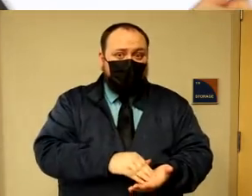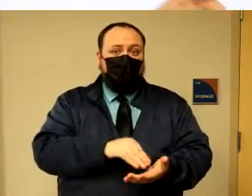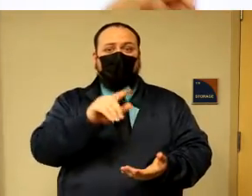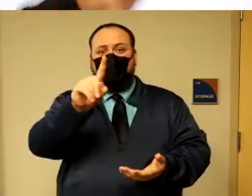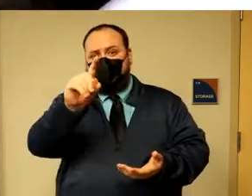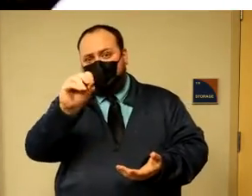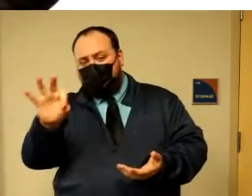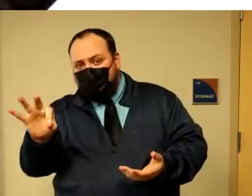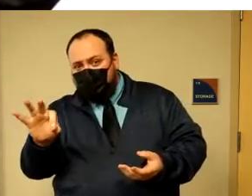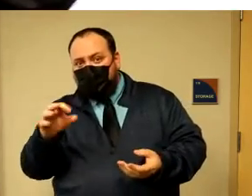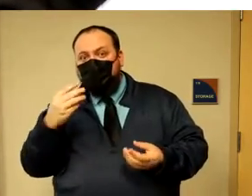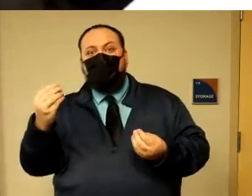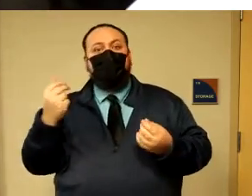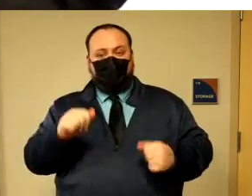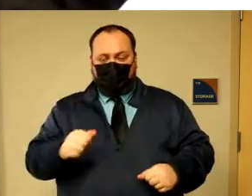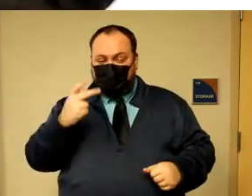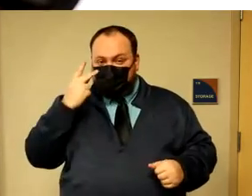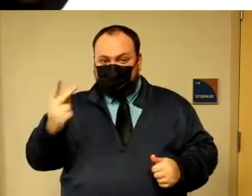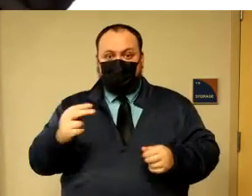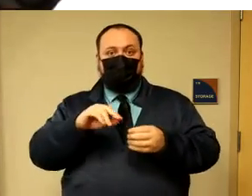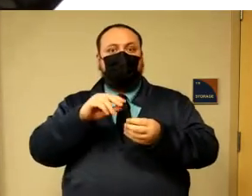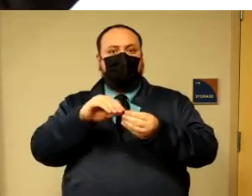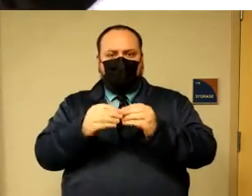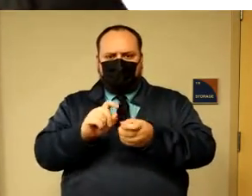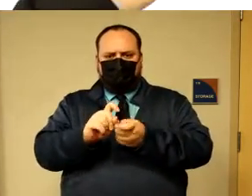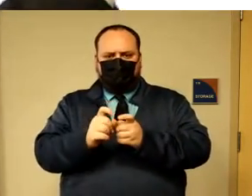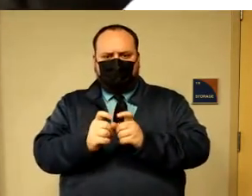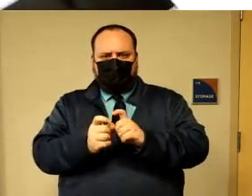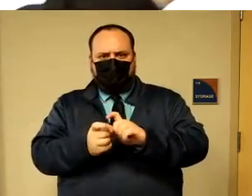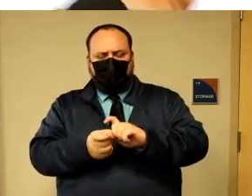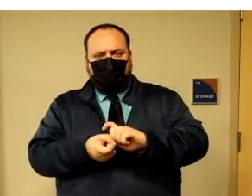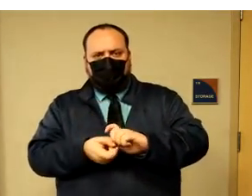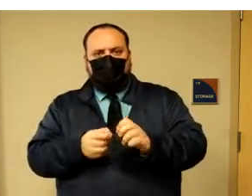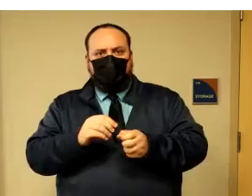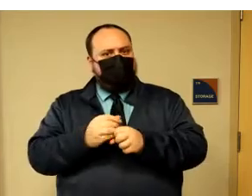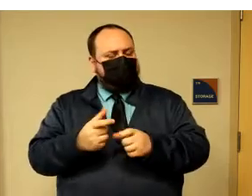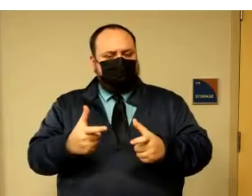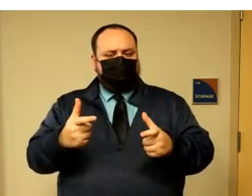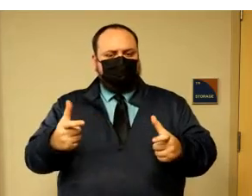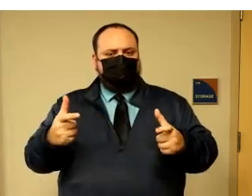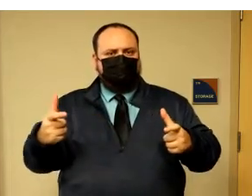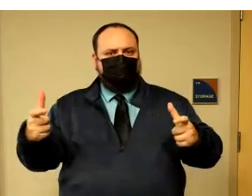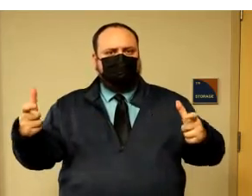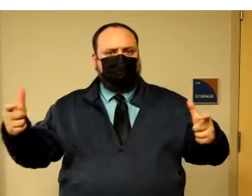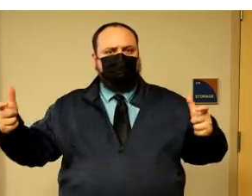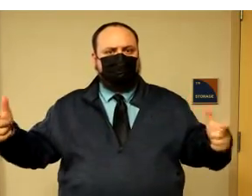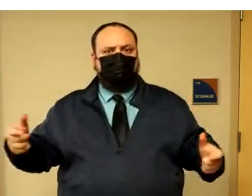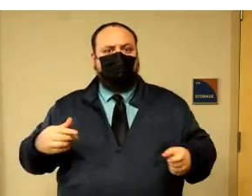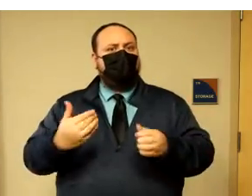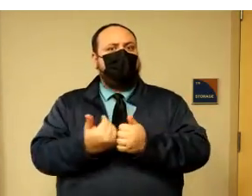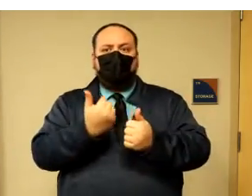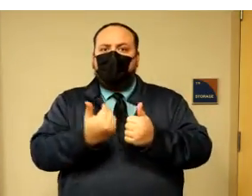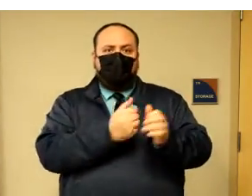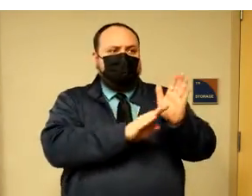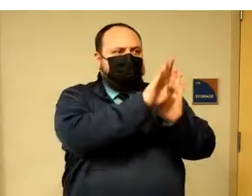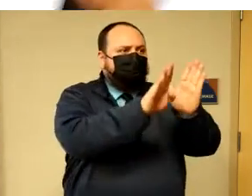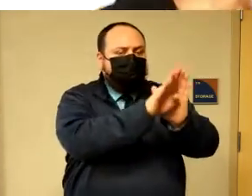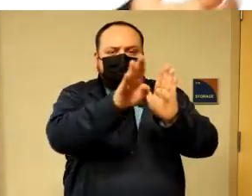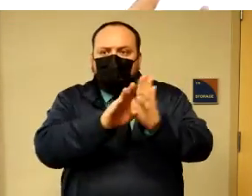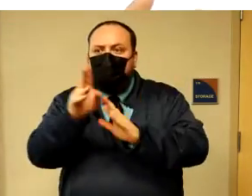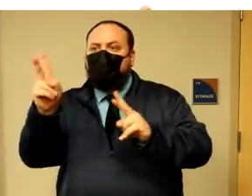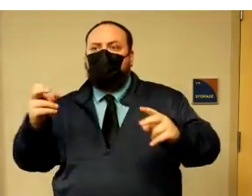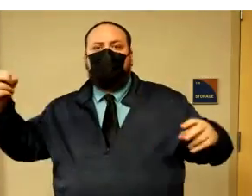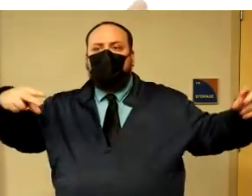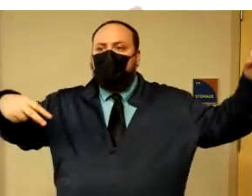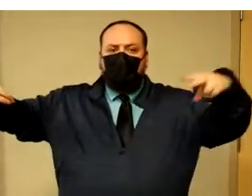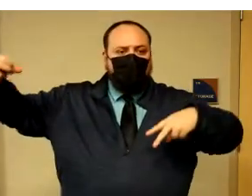right? And then we can see that the numbers begin to change and add up. This is by new development, people moving in, Los Angeles,